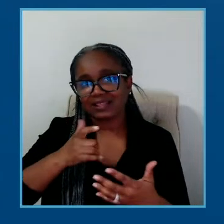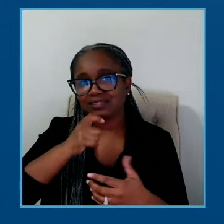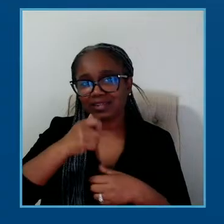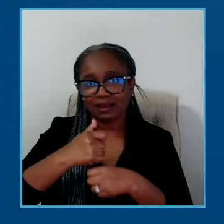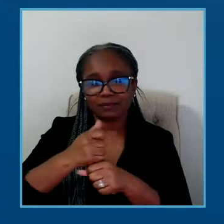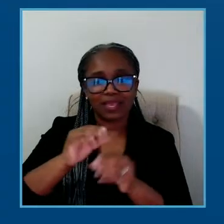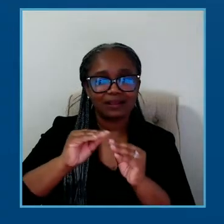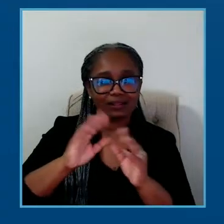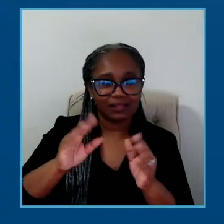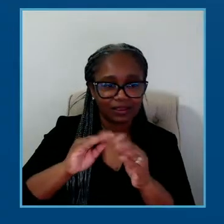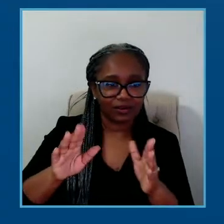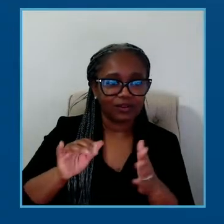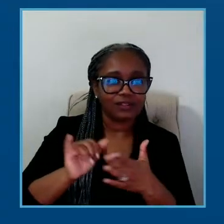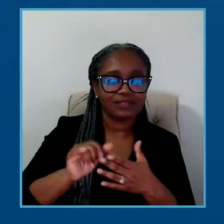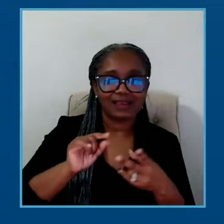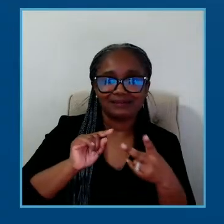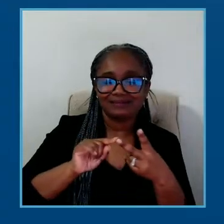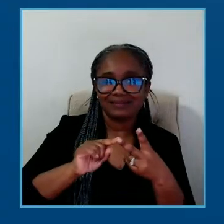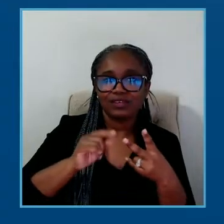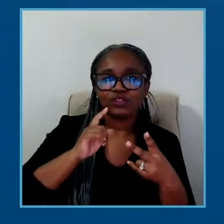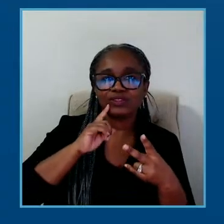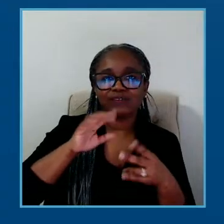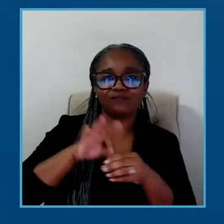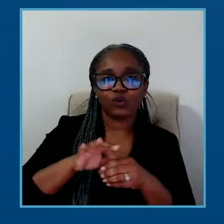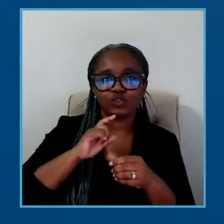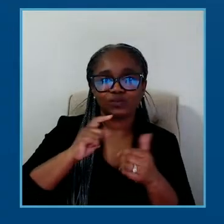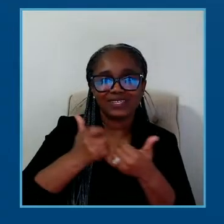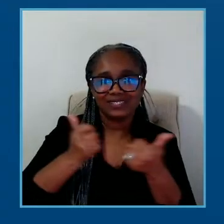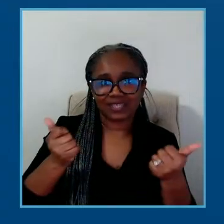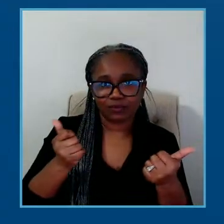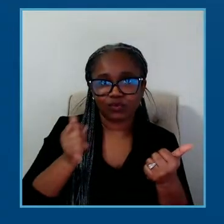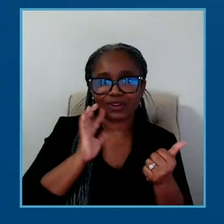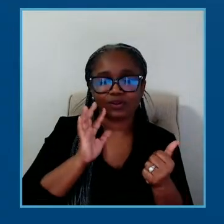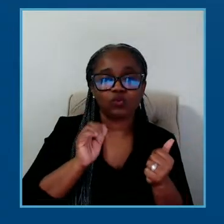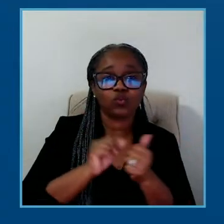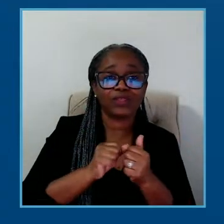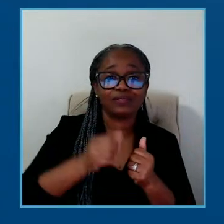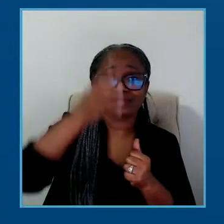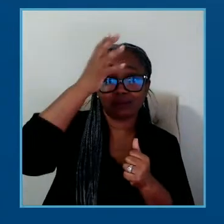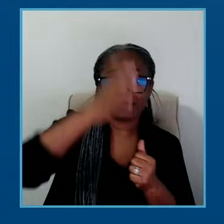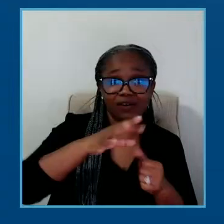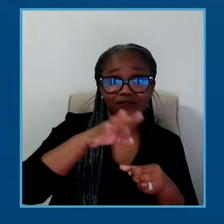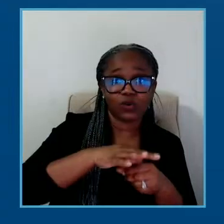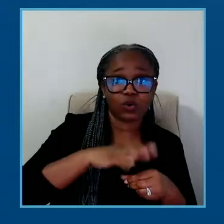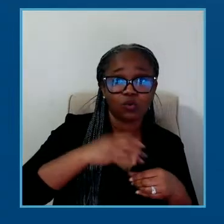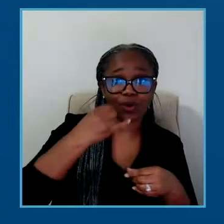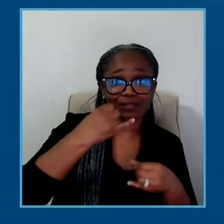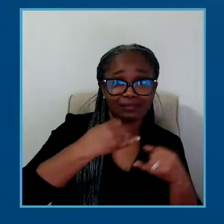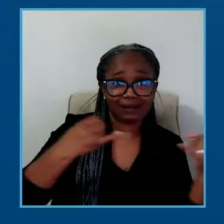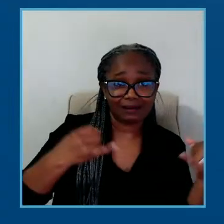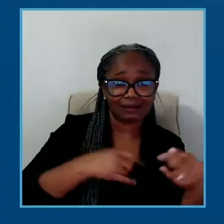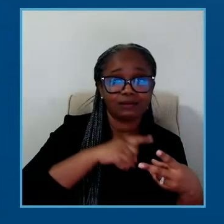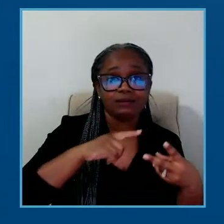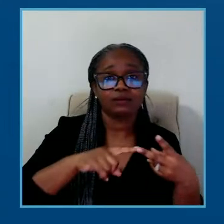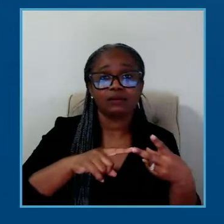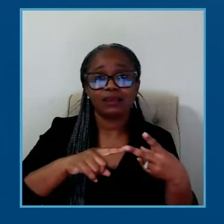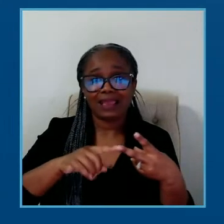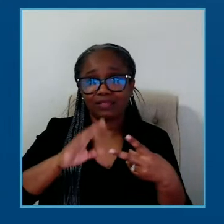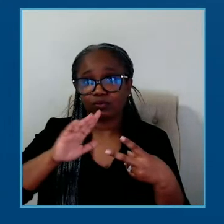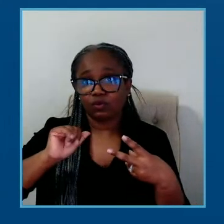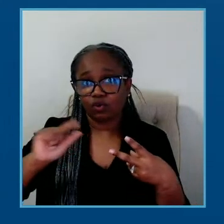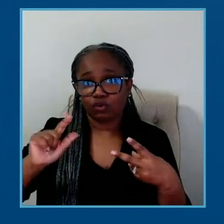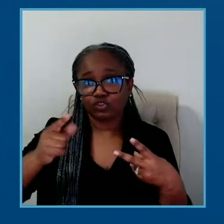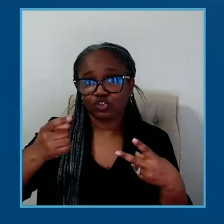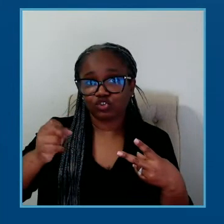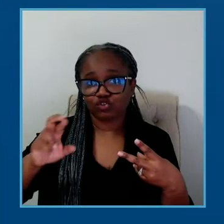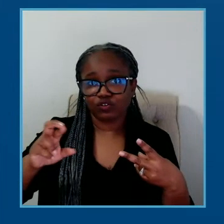all-gender position should be separate and distinct, with the male vote on 1 line of the 2-line ballot and the all-gender vote on the 2nd line.